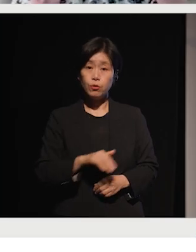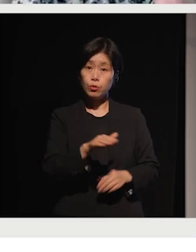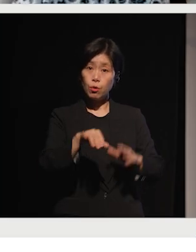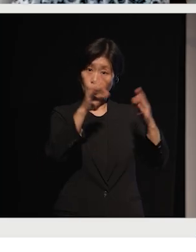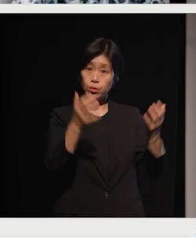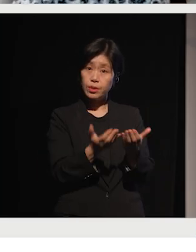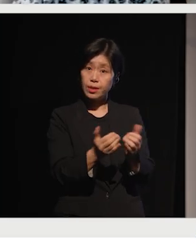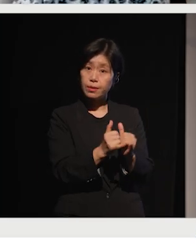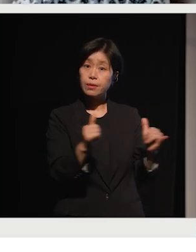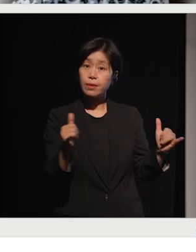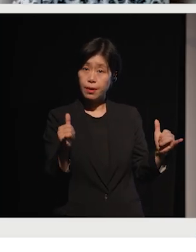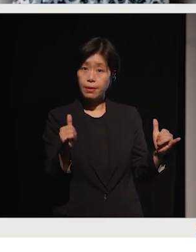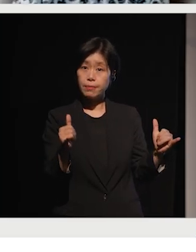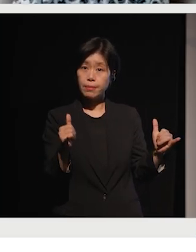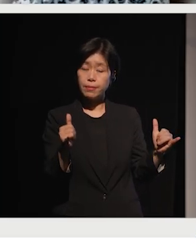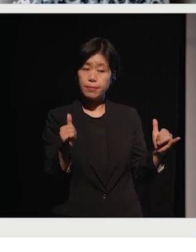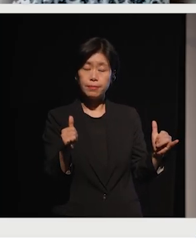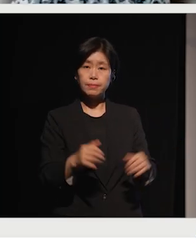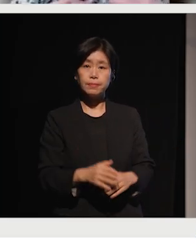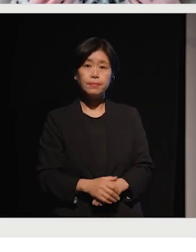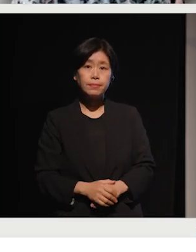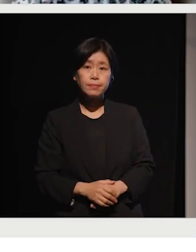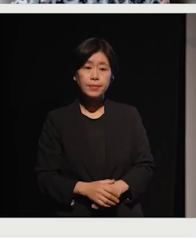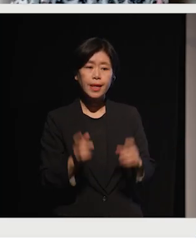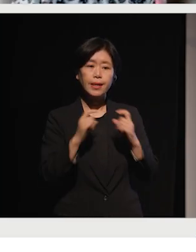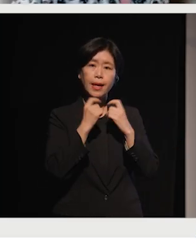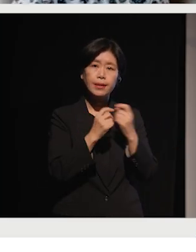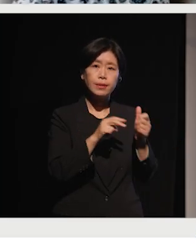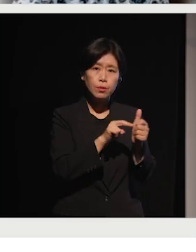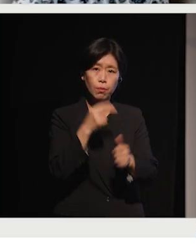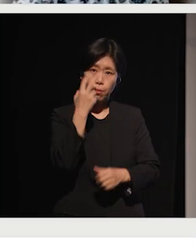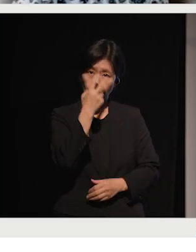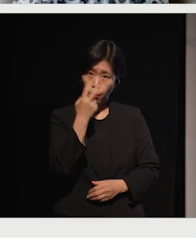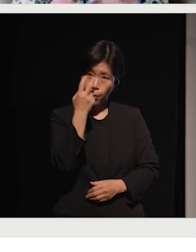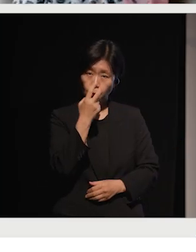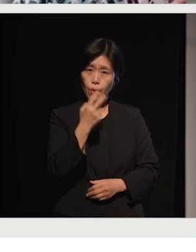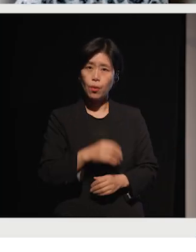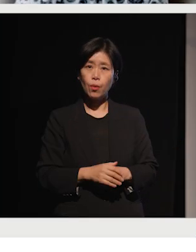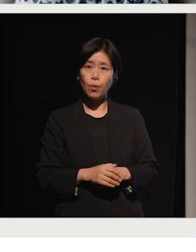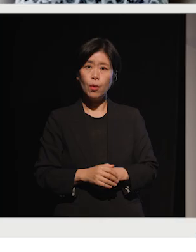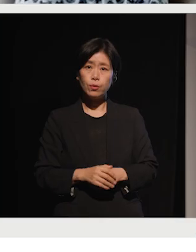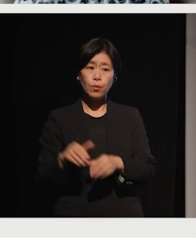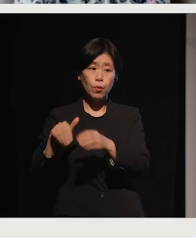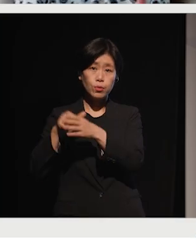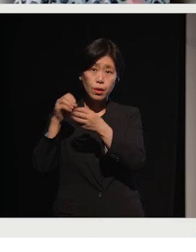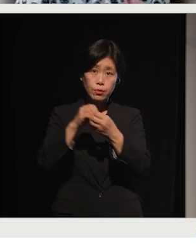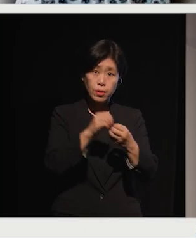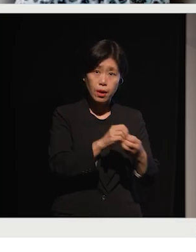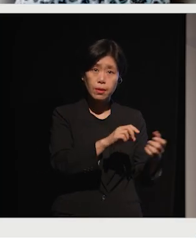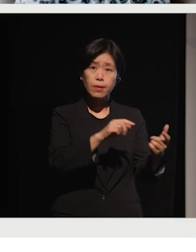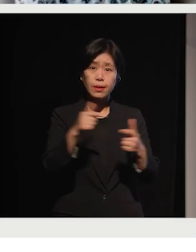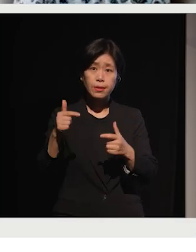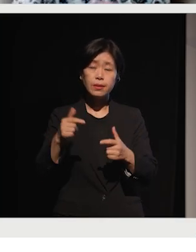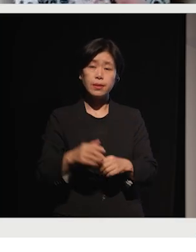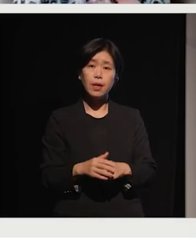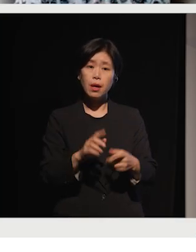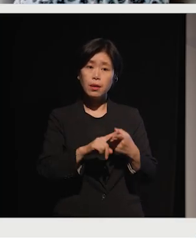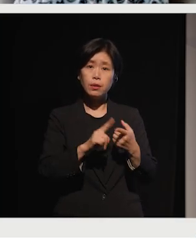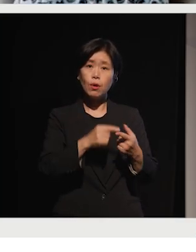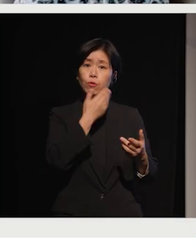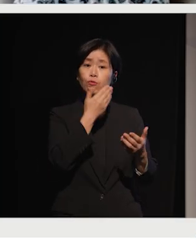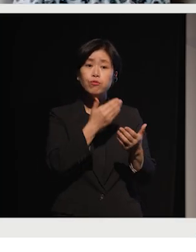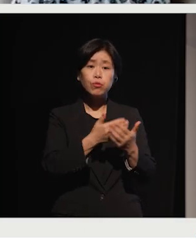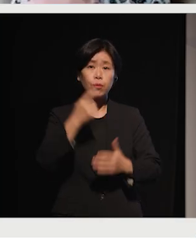to prioritize accessibility in the same way they would prioritize security, privacy,